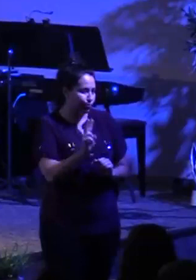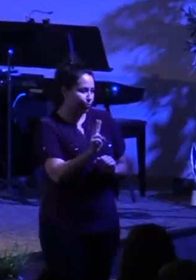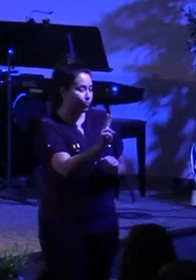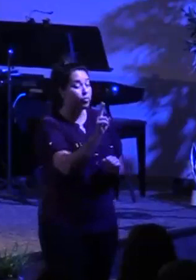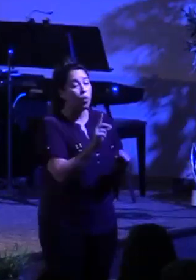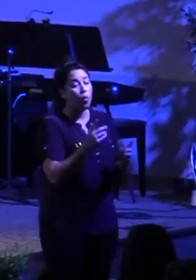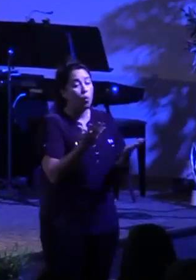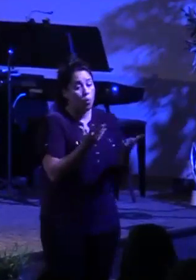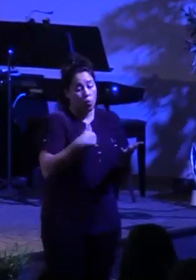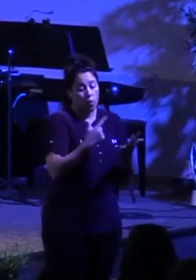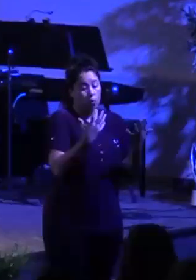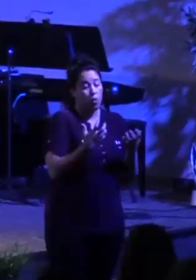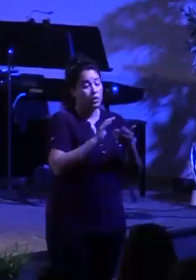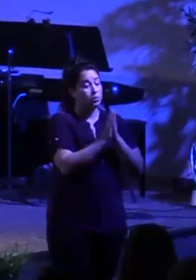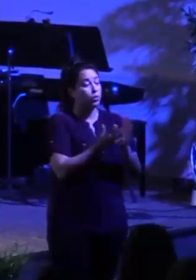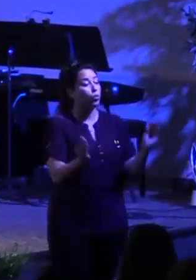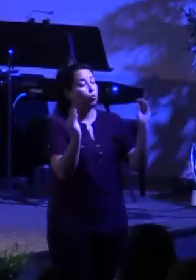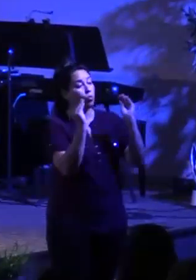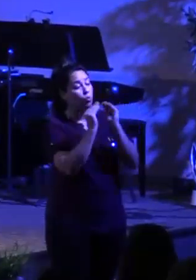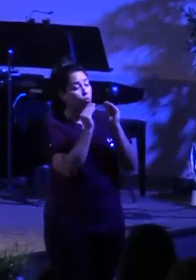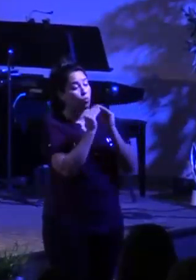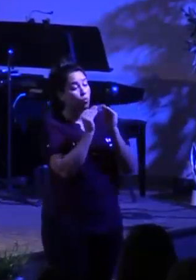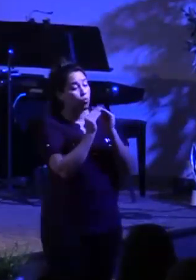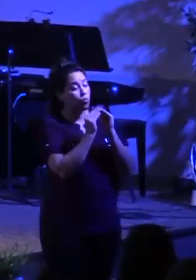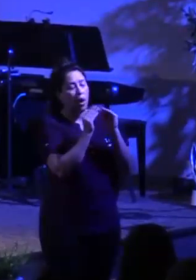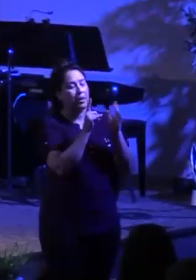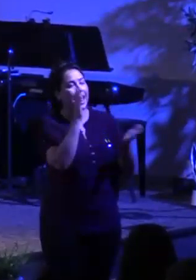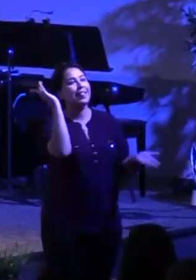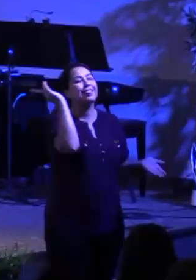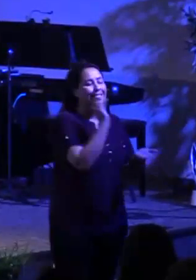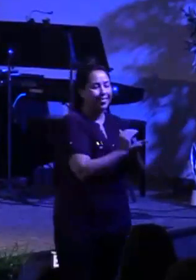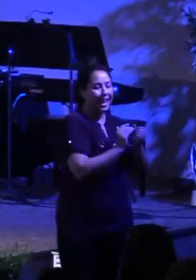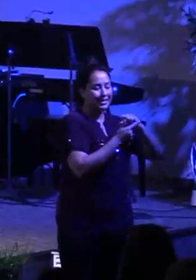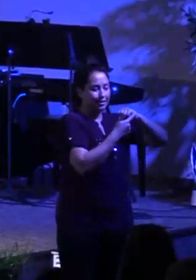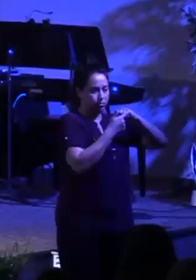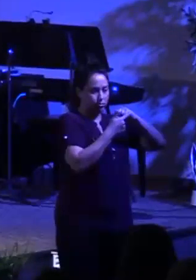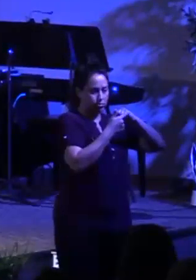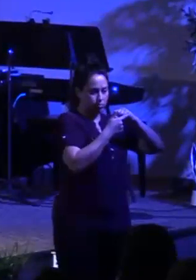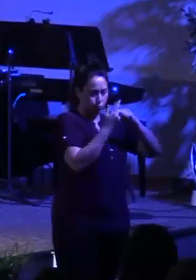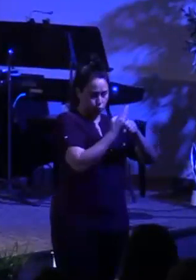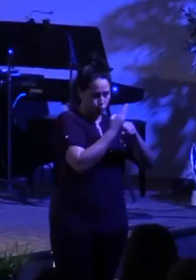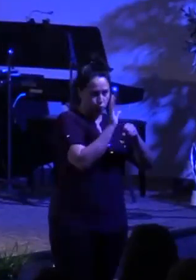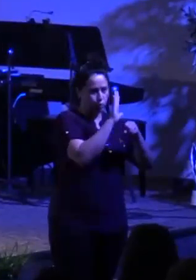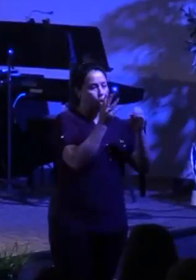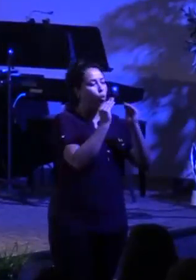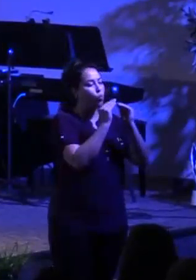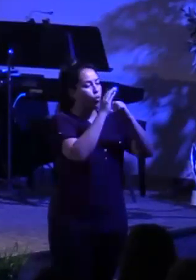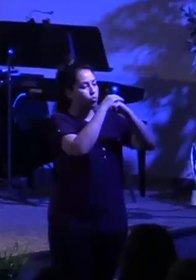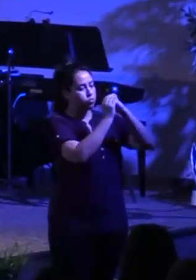What we want is to become less limbic as human beings and more